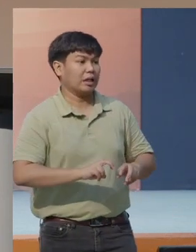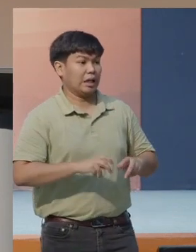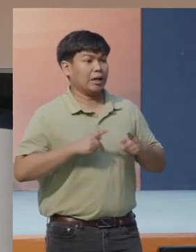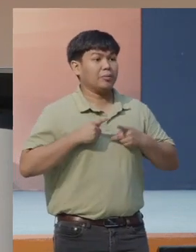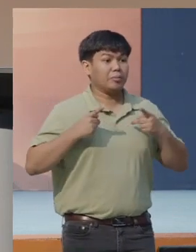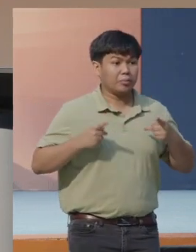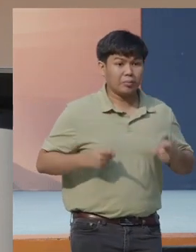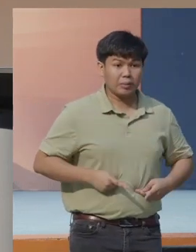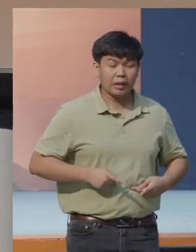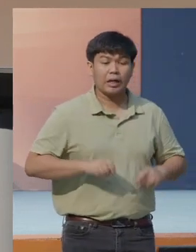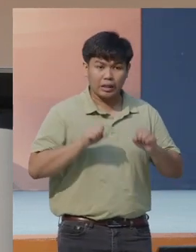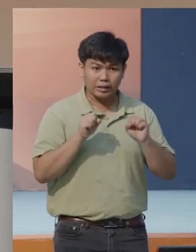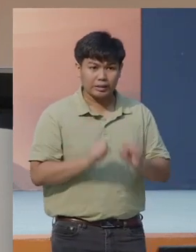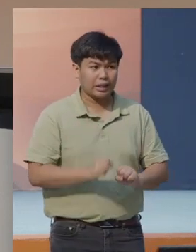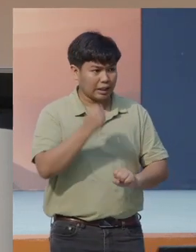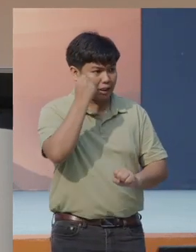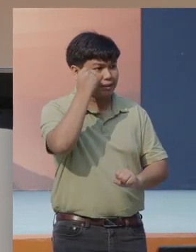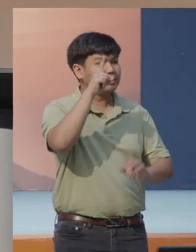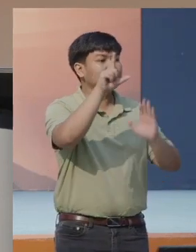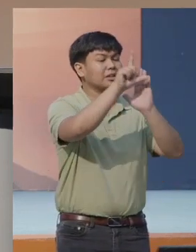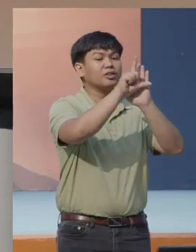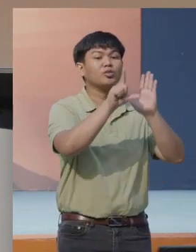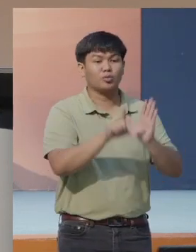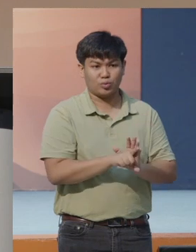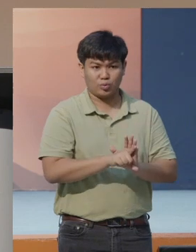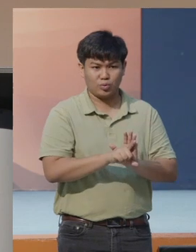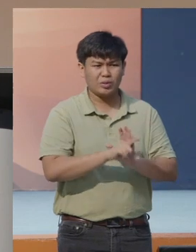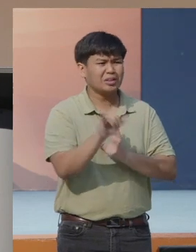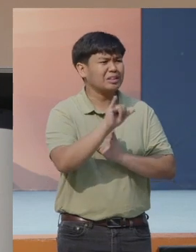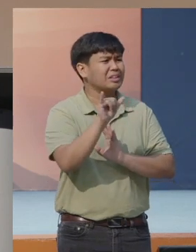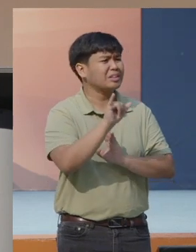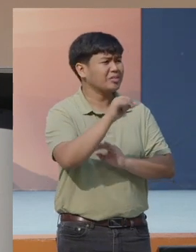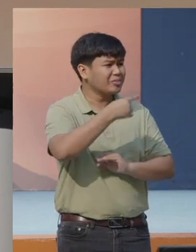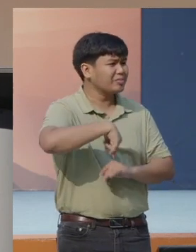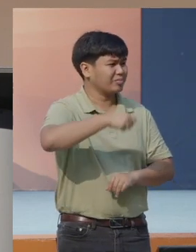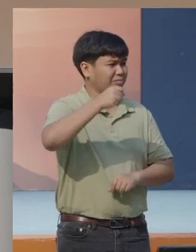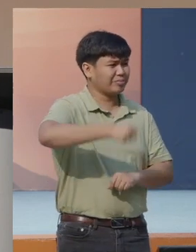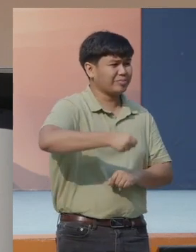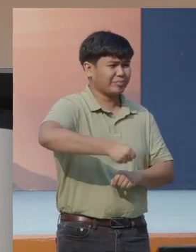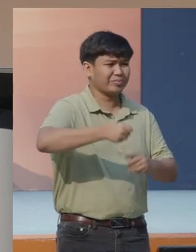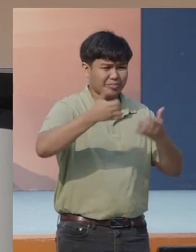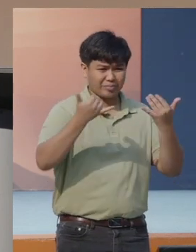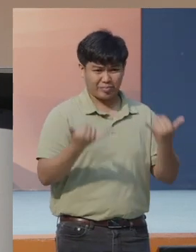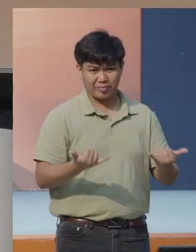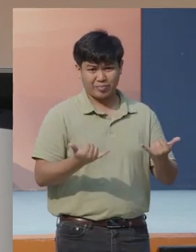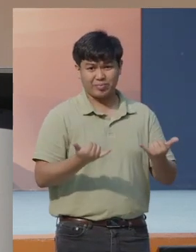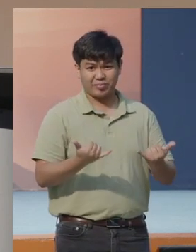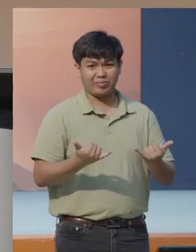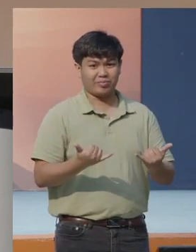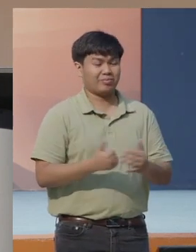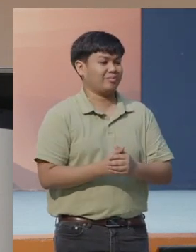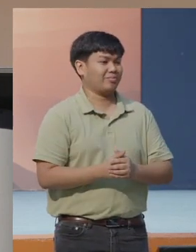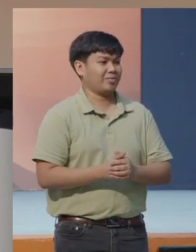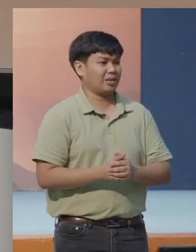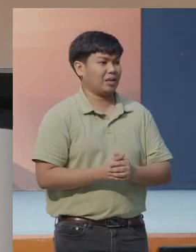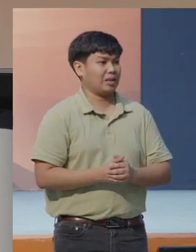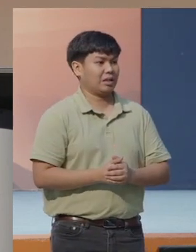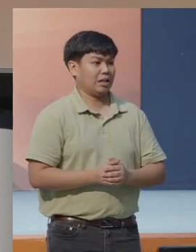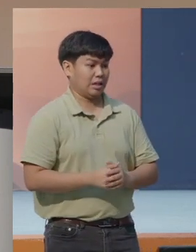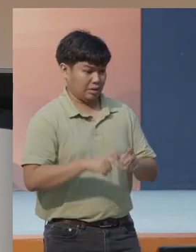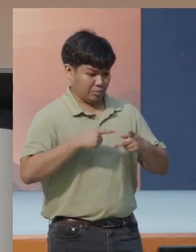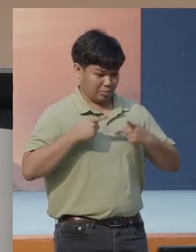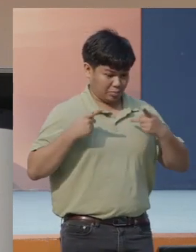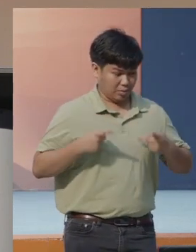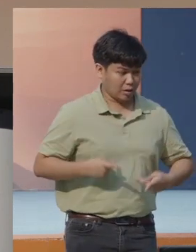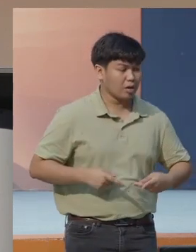able to understand the law of God and most obliged, likely to follow it, the word of